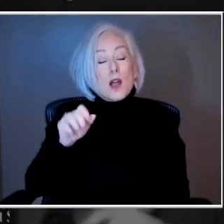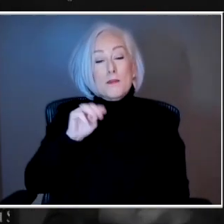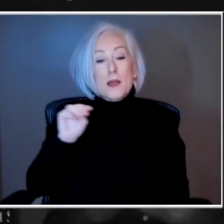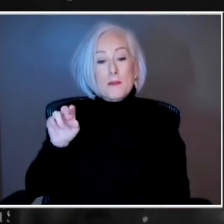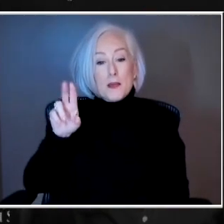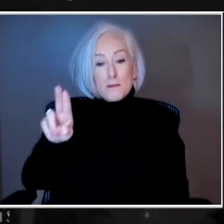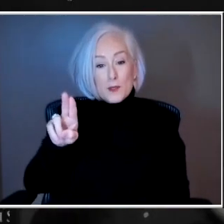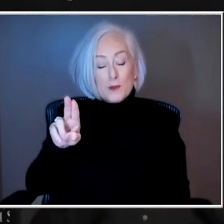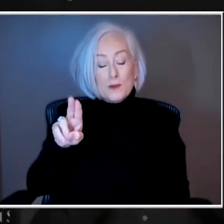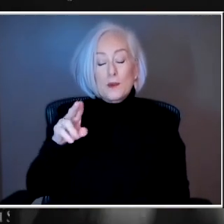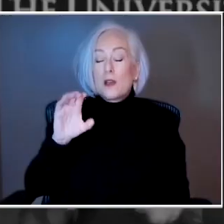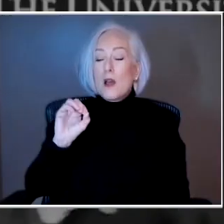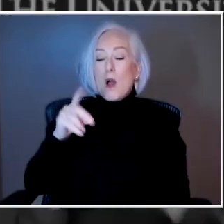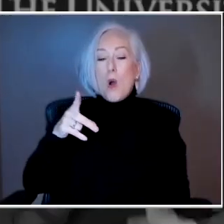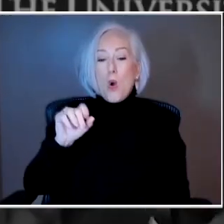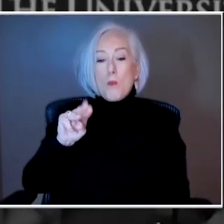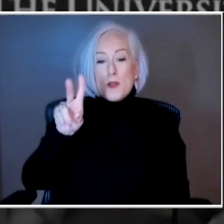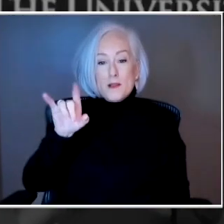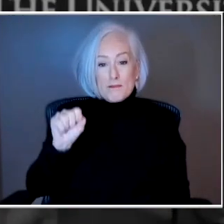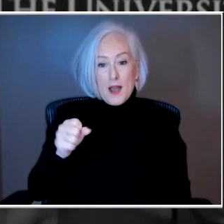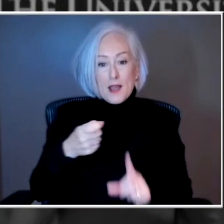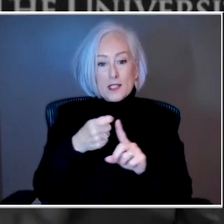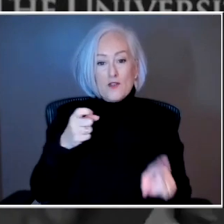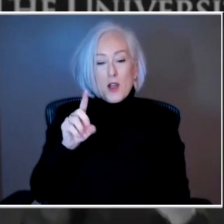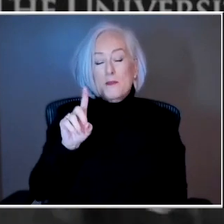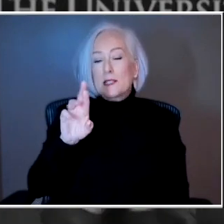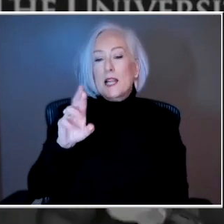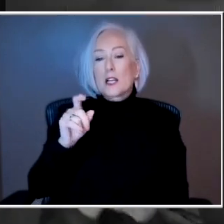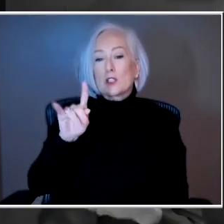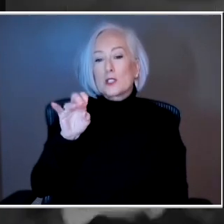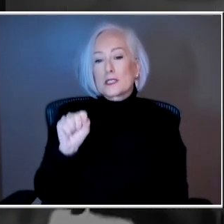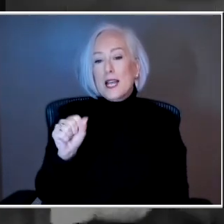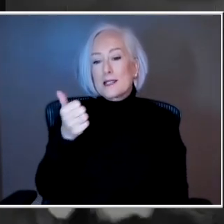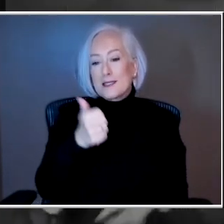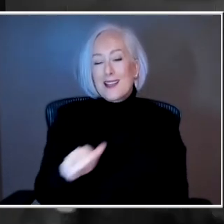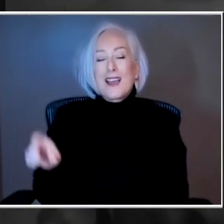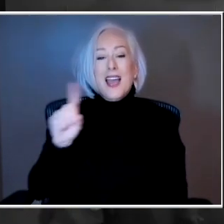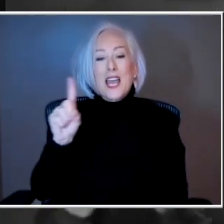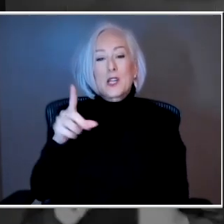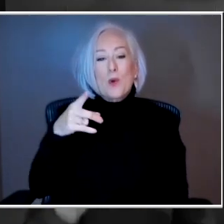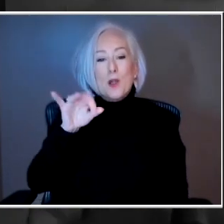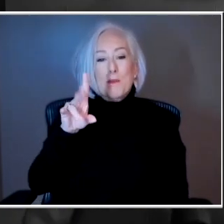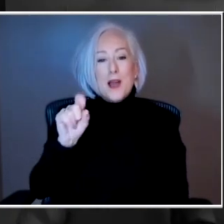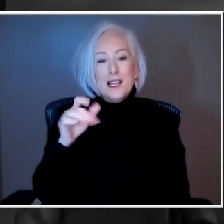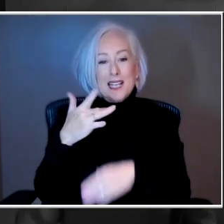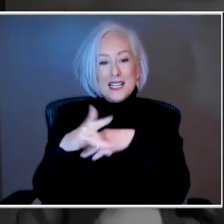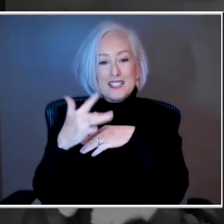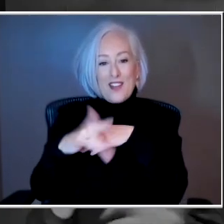mics with Dr. Stites podcasts. Now, everywhere podcasts are available.